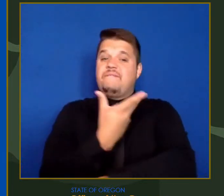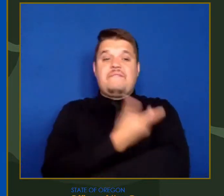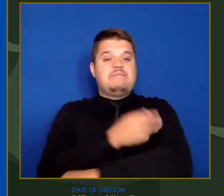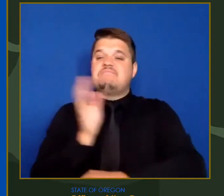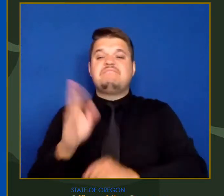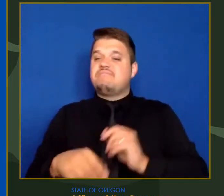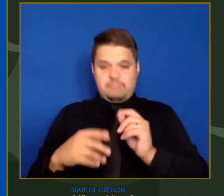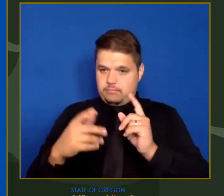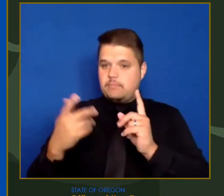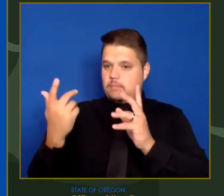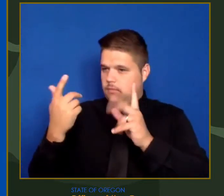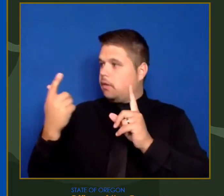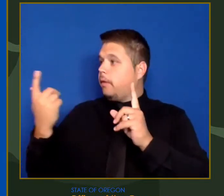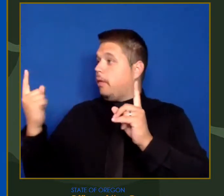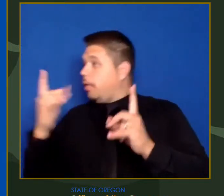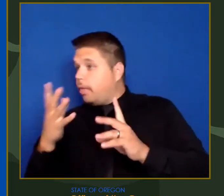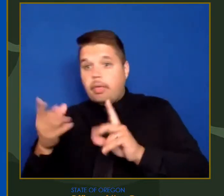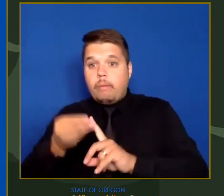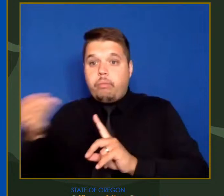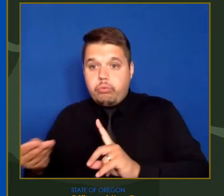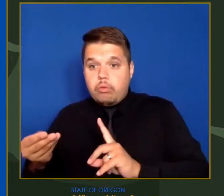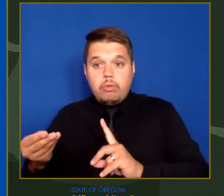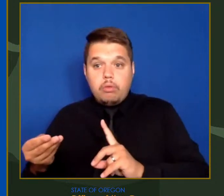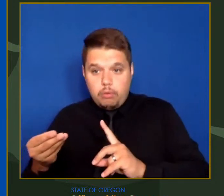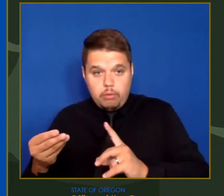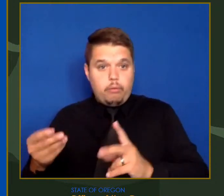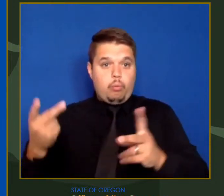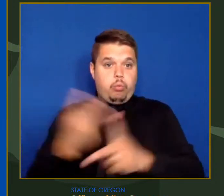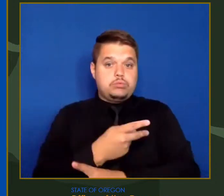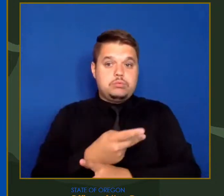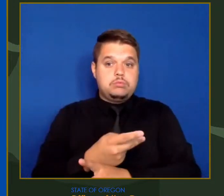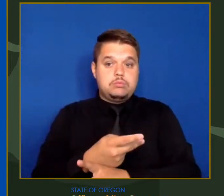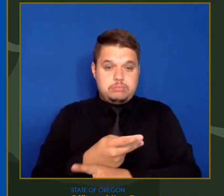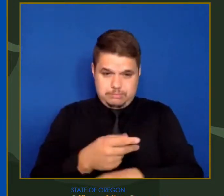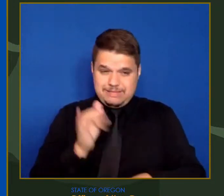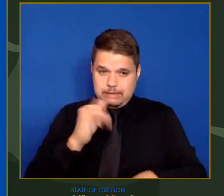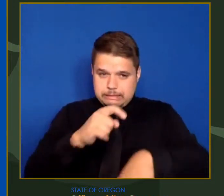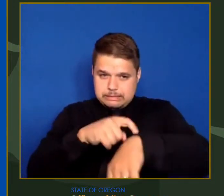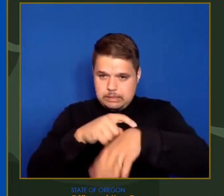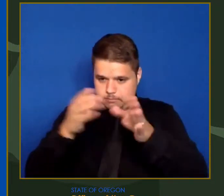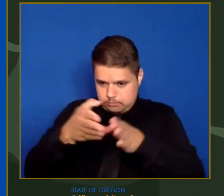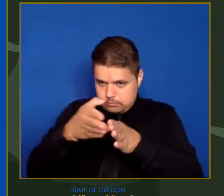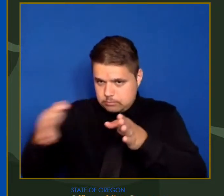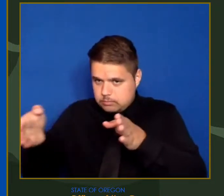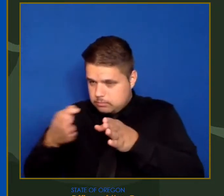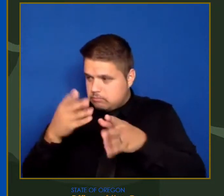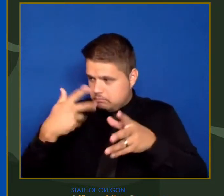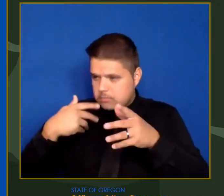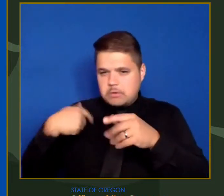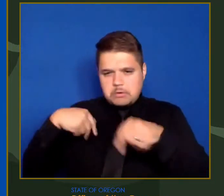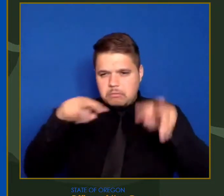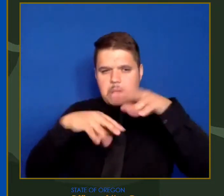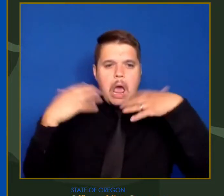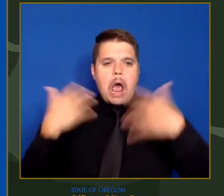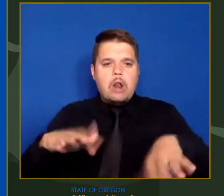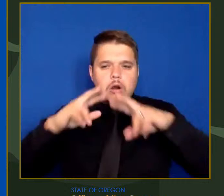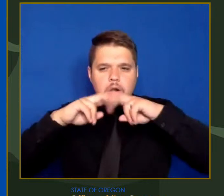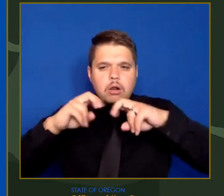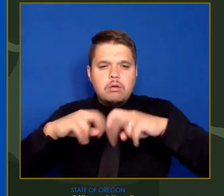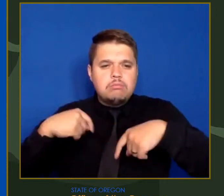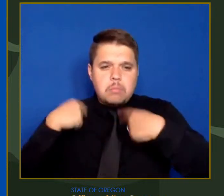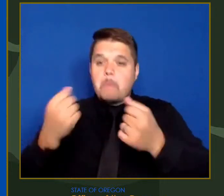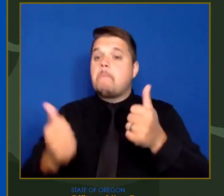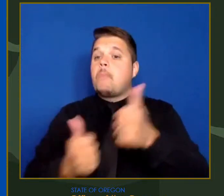time. You can see the same dynamic playing out at the county level. Over the past month, most counties with high vaccination rates